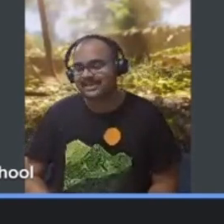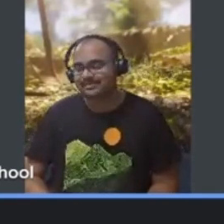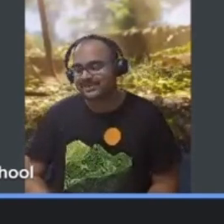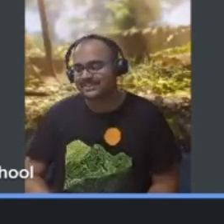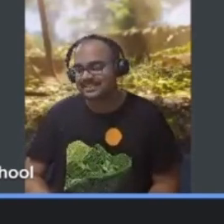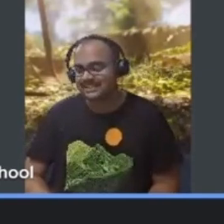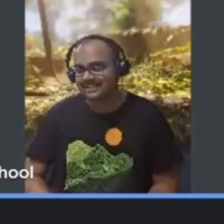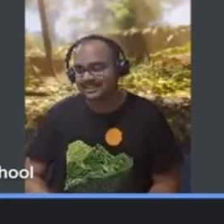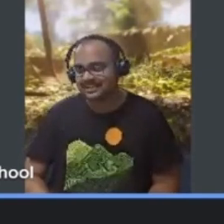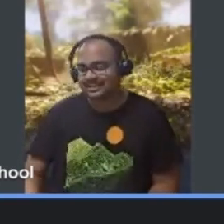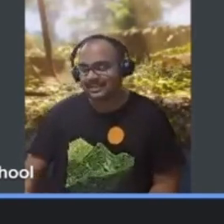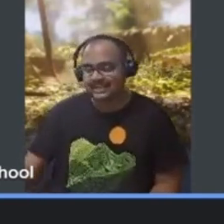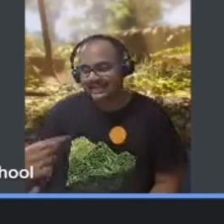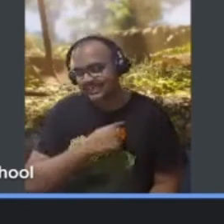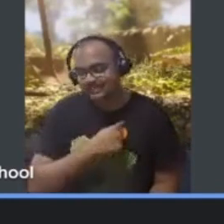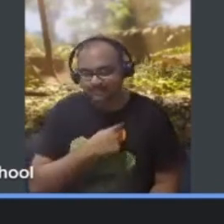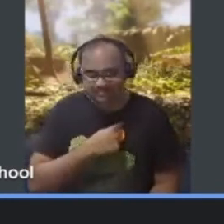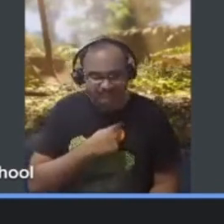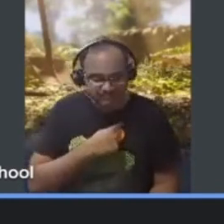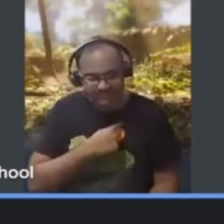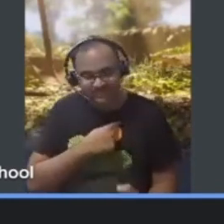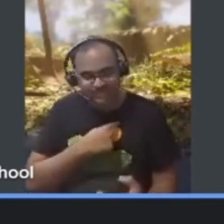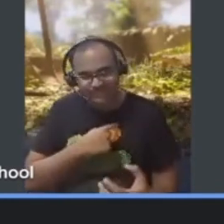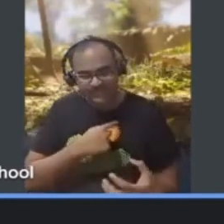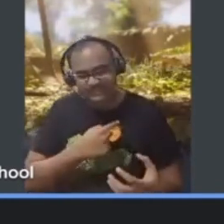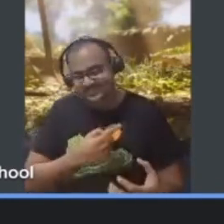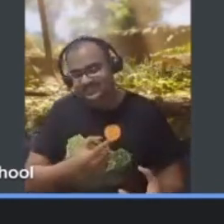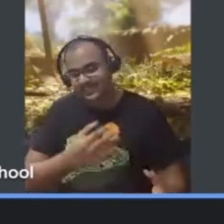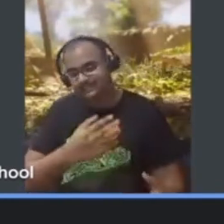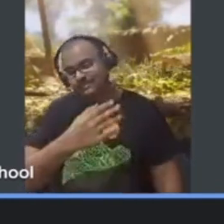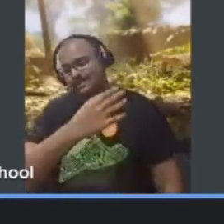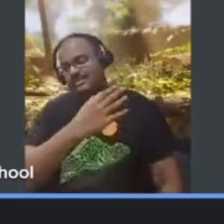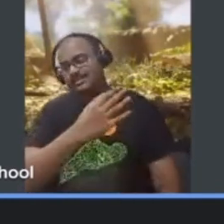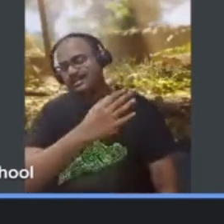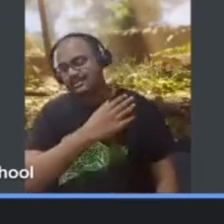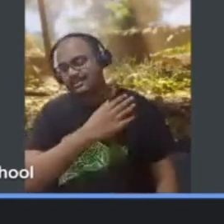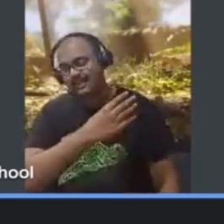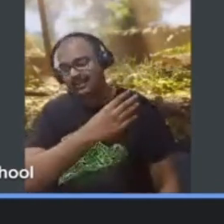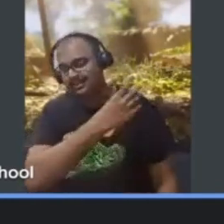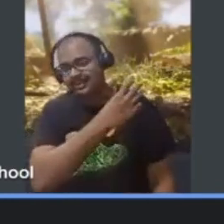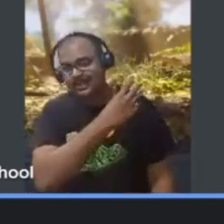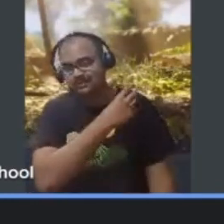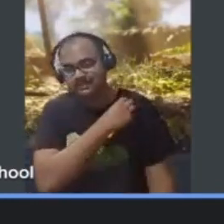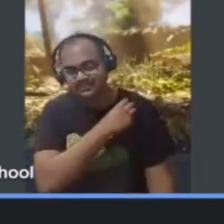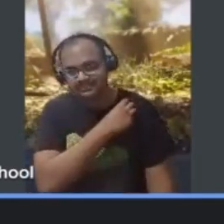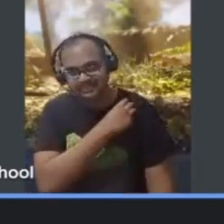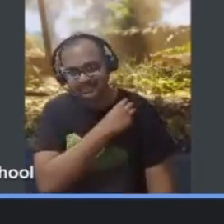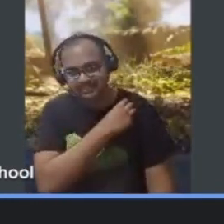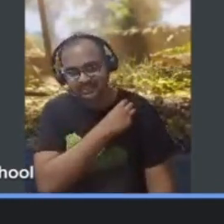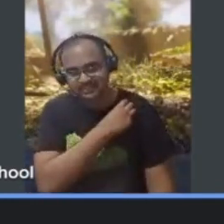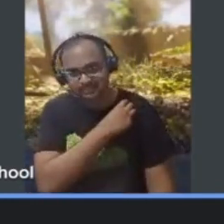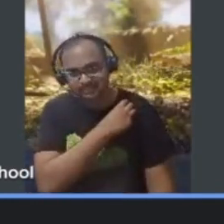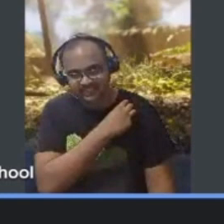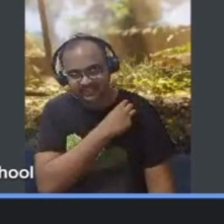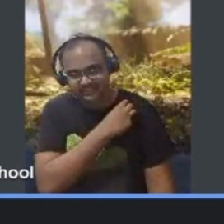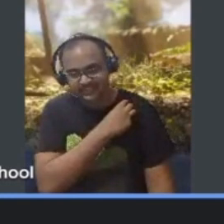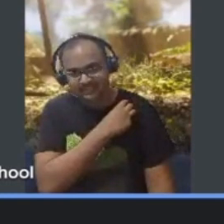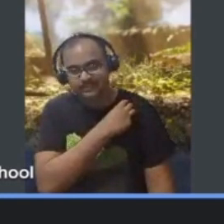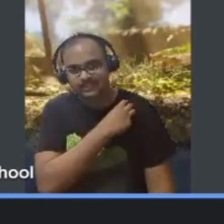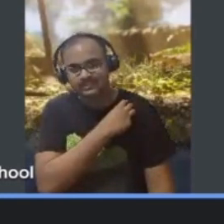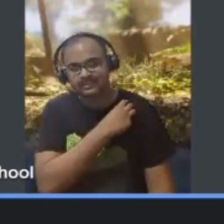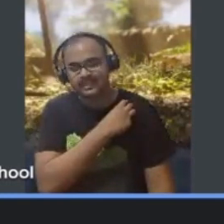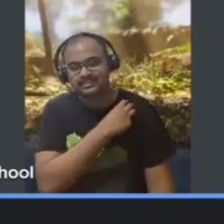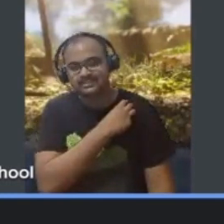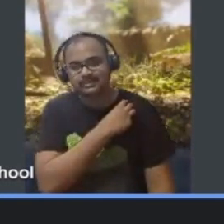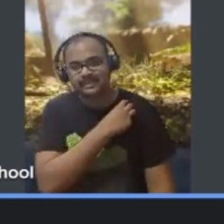being able to say that I am, being able to say that I am a person with disabilities,